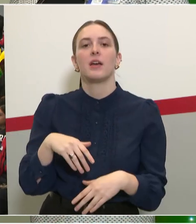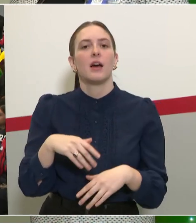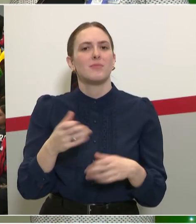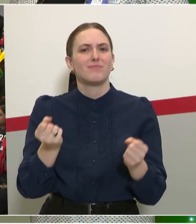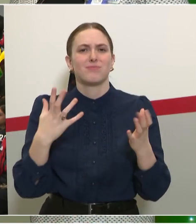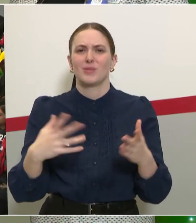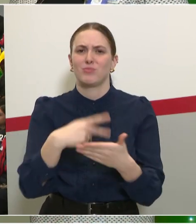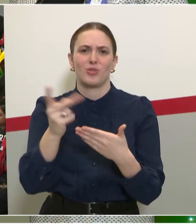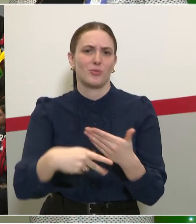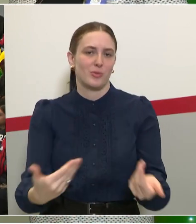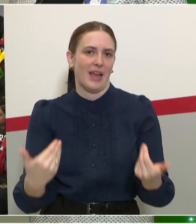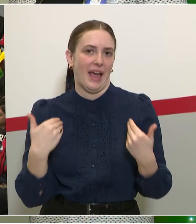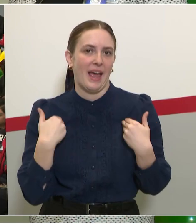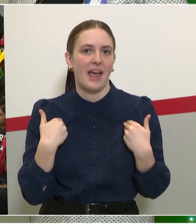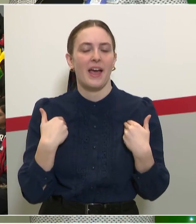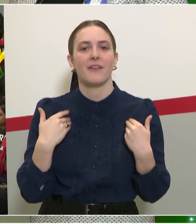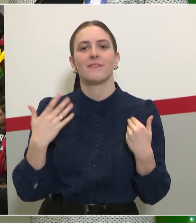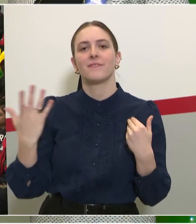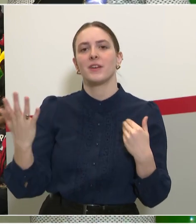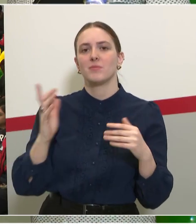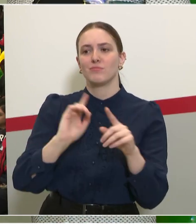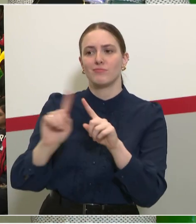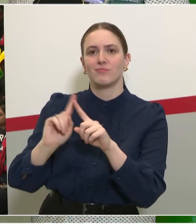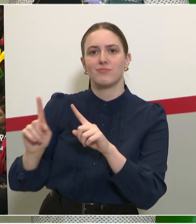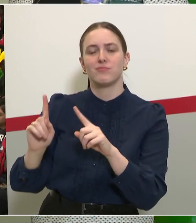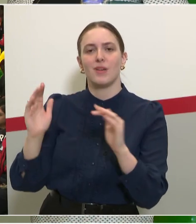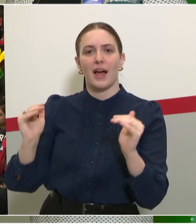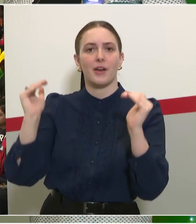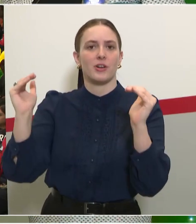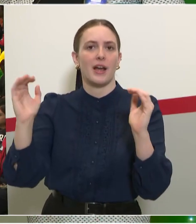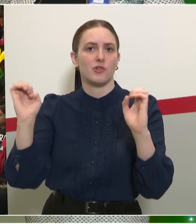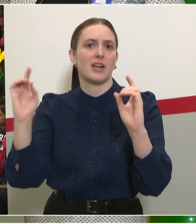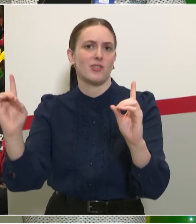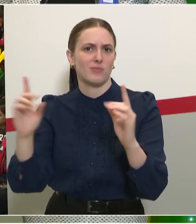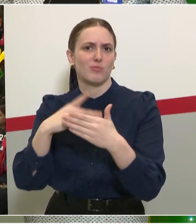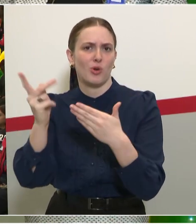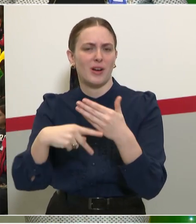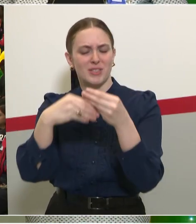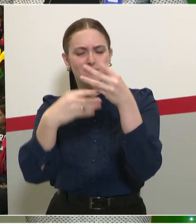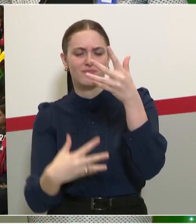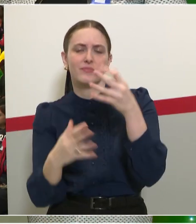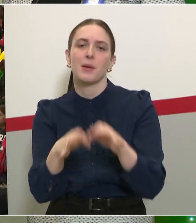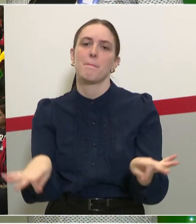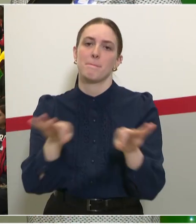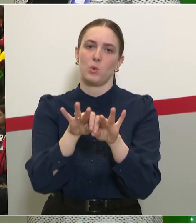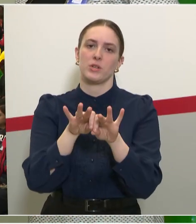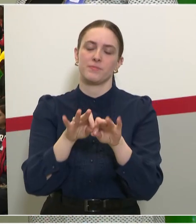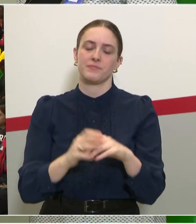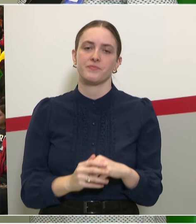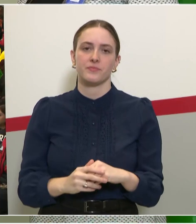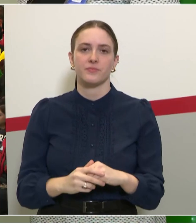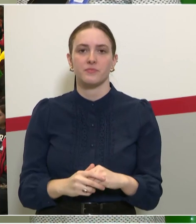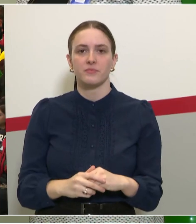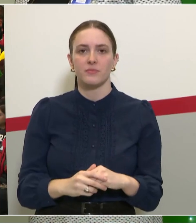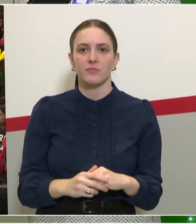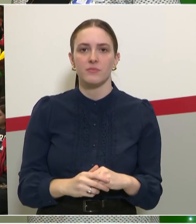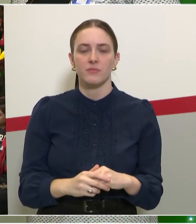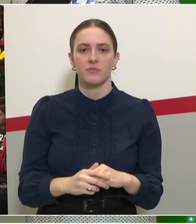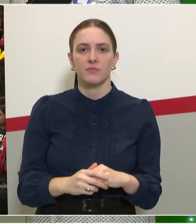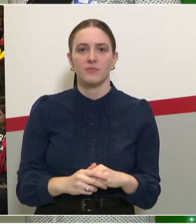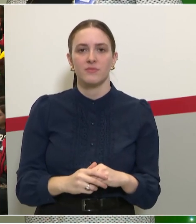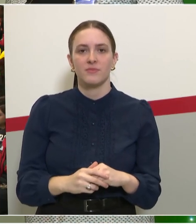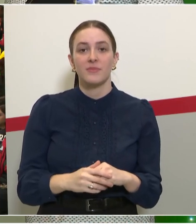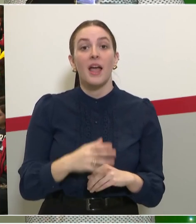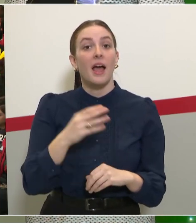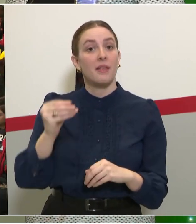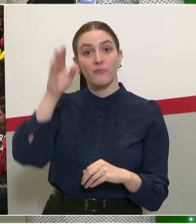our institutions of higher education are important. We're also, the fire chief is